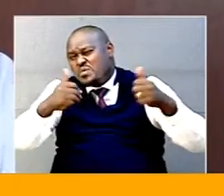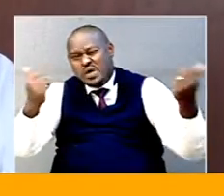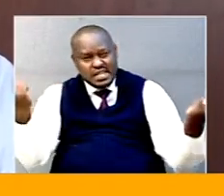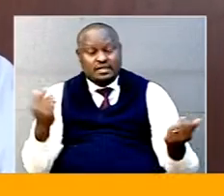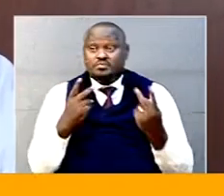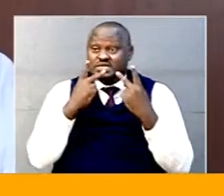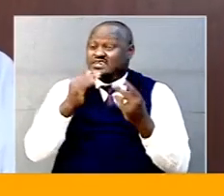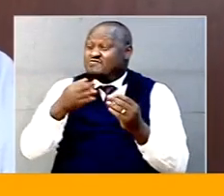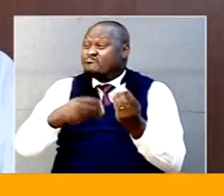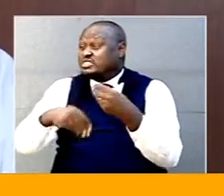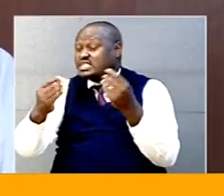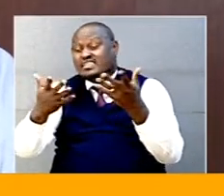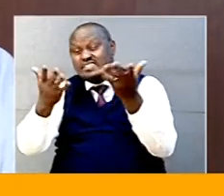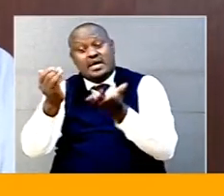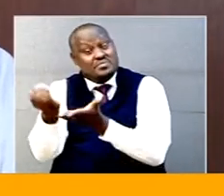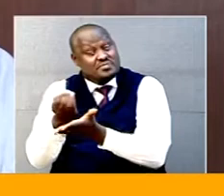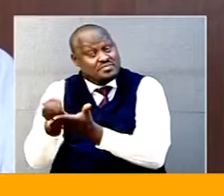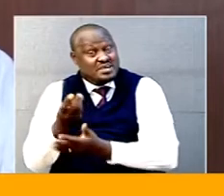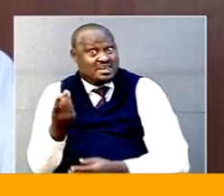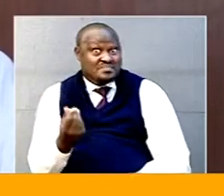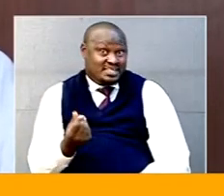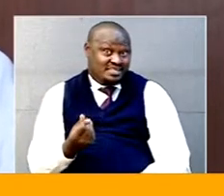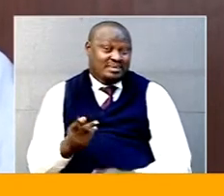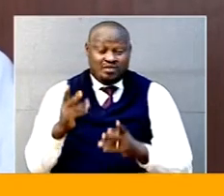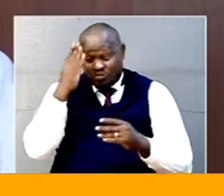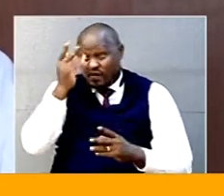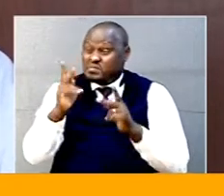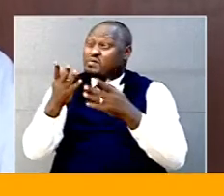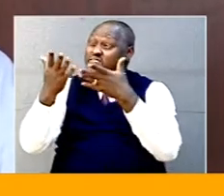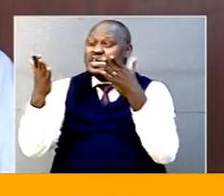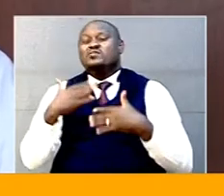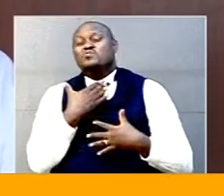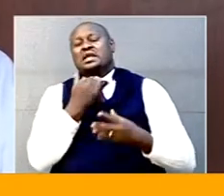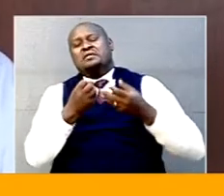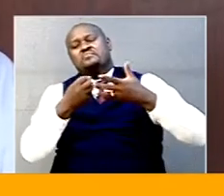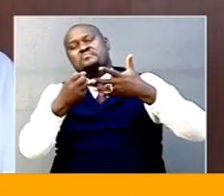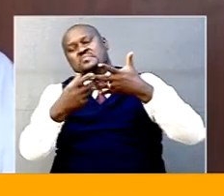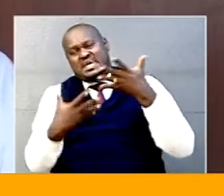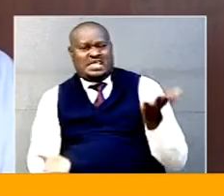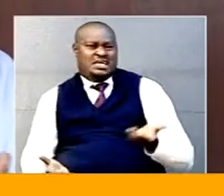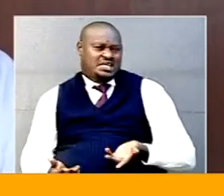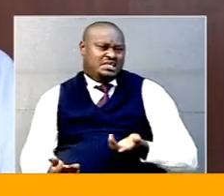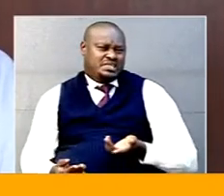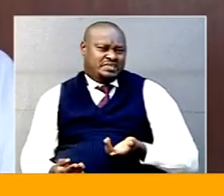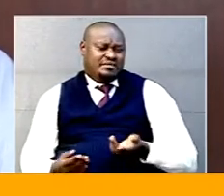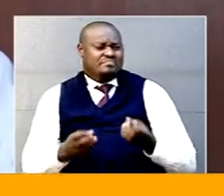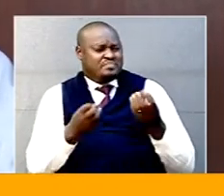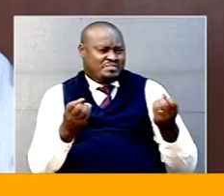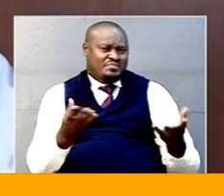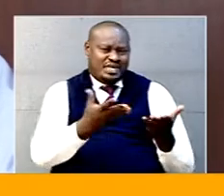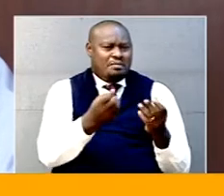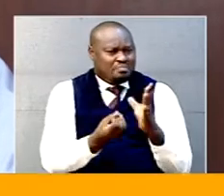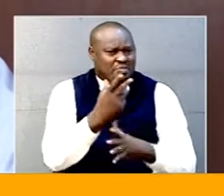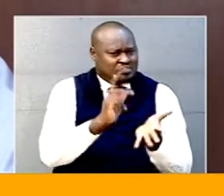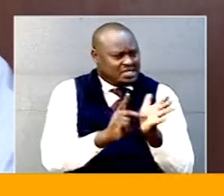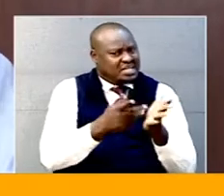is rosy, but it shows you that the demand, the consumption, the market, the needs of society are increasing and